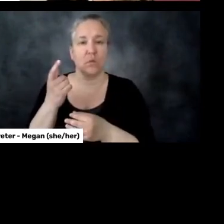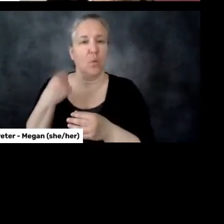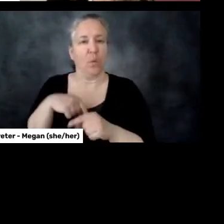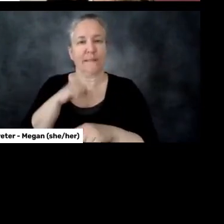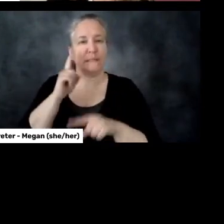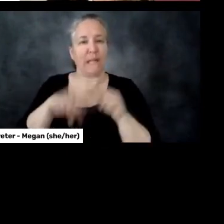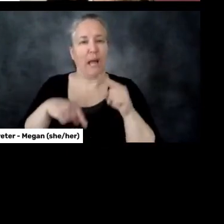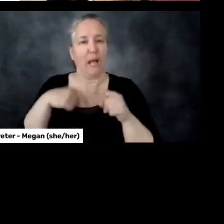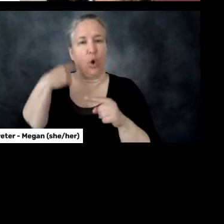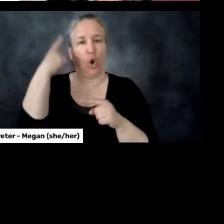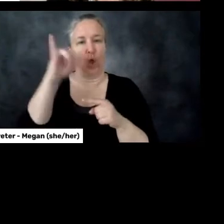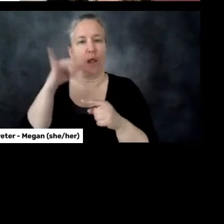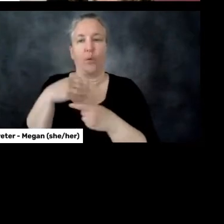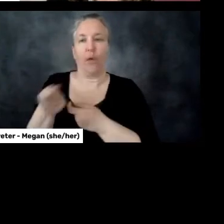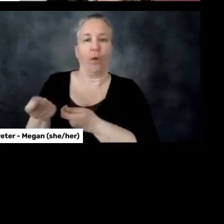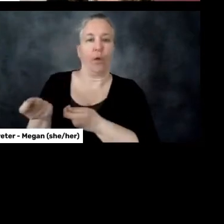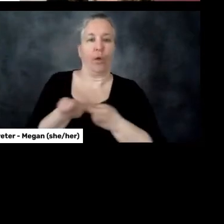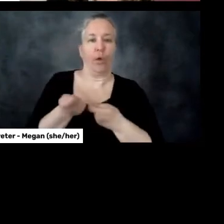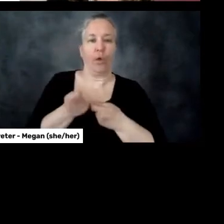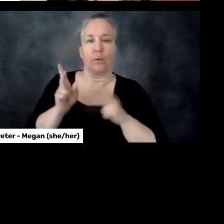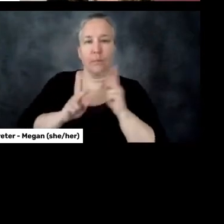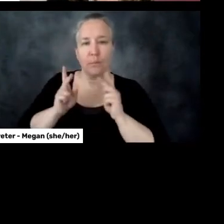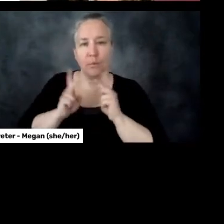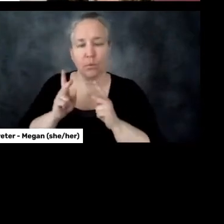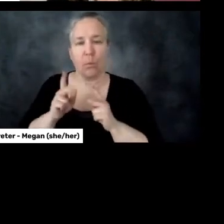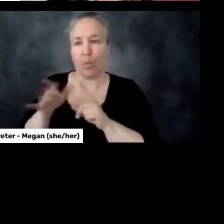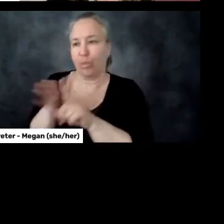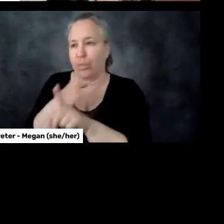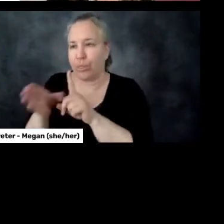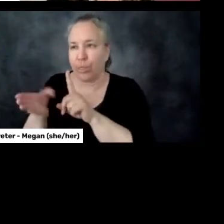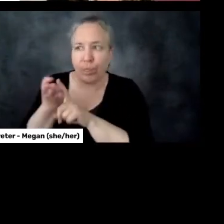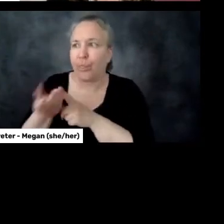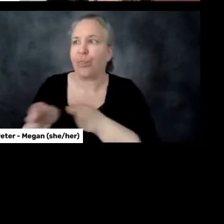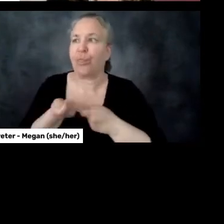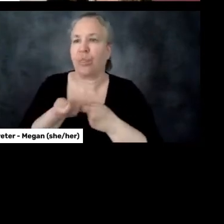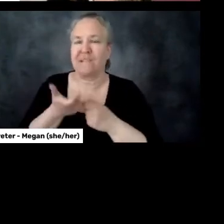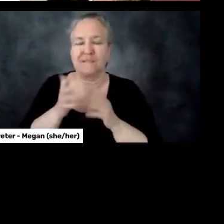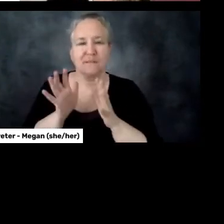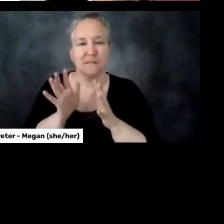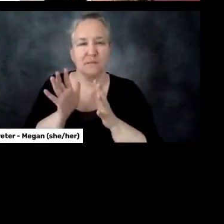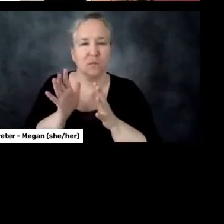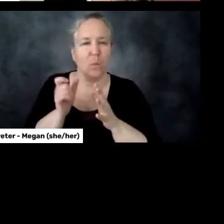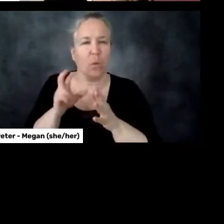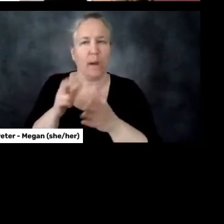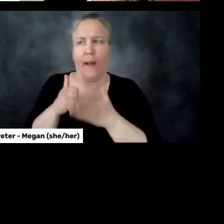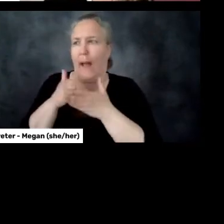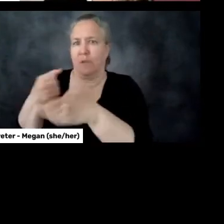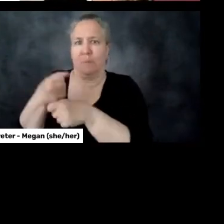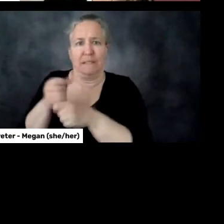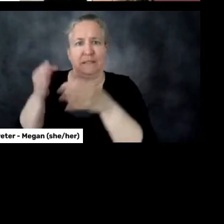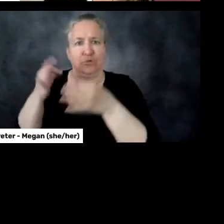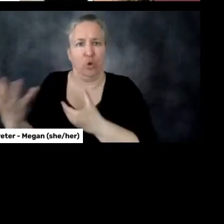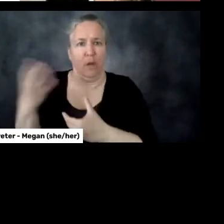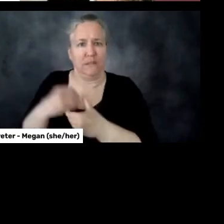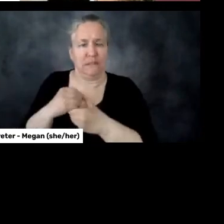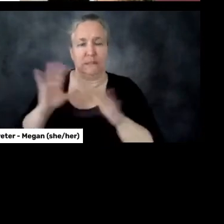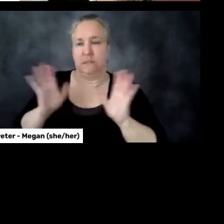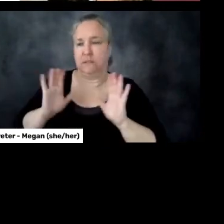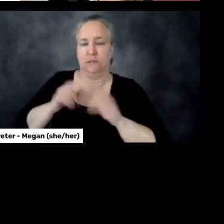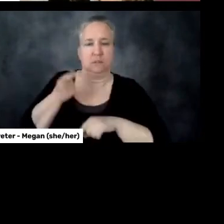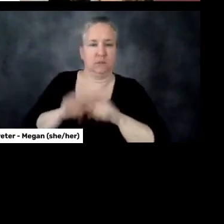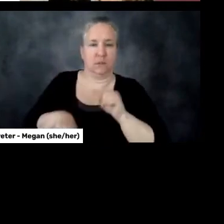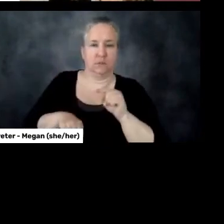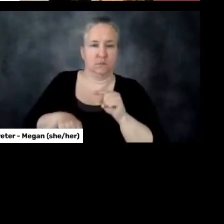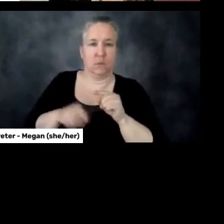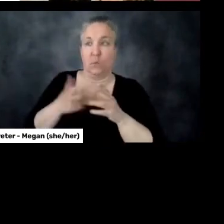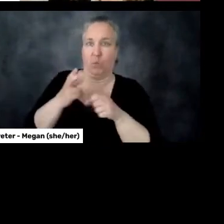coercing patients, right? So, or in any way helping them make a decision to participate in a clinical trial by